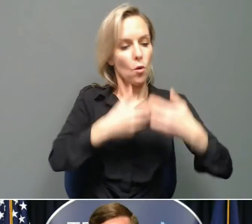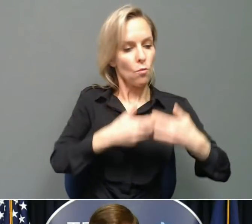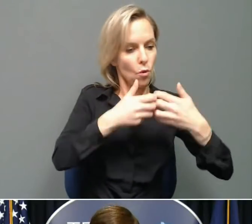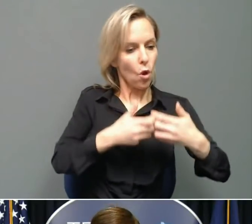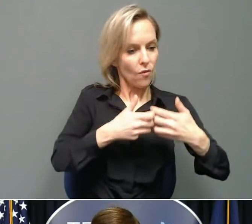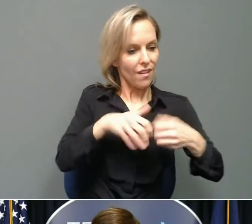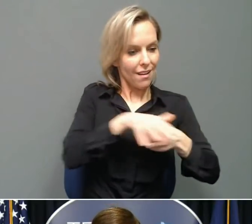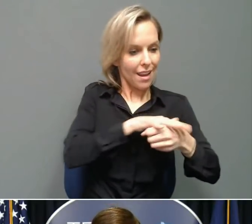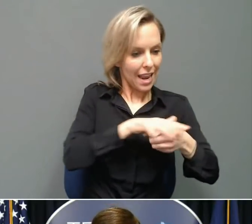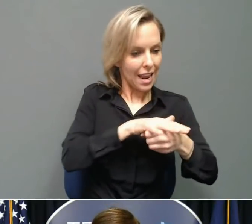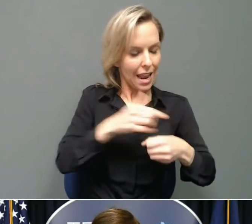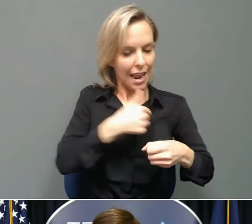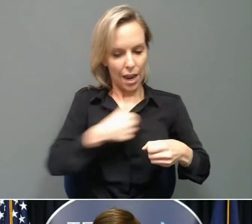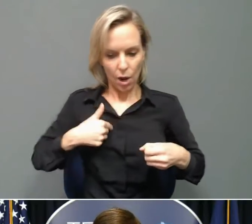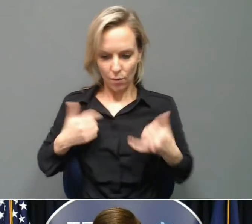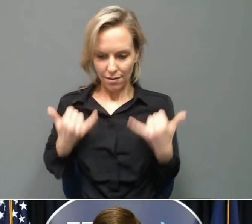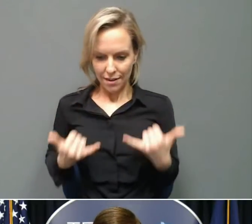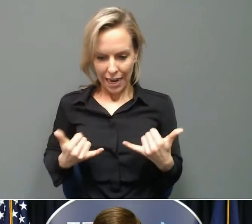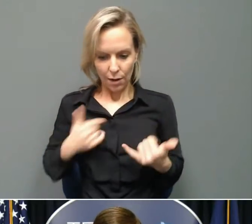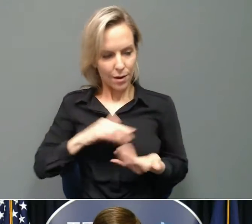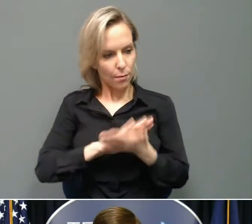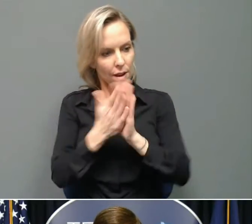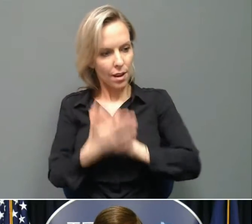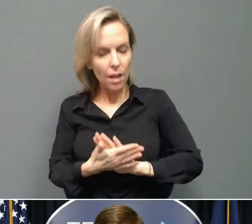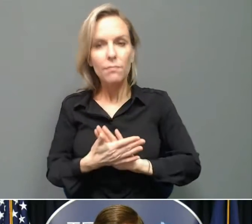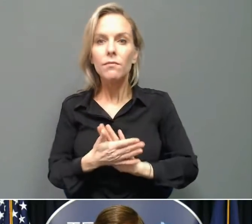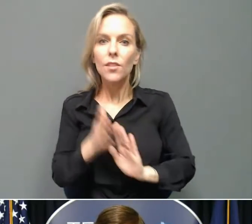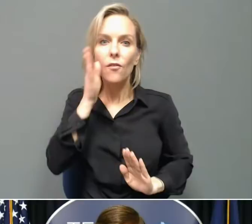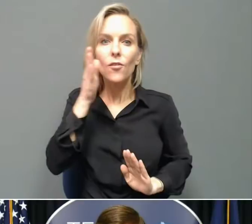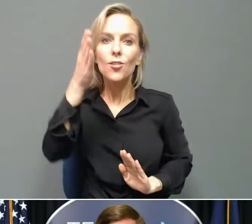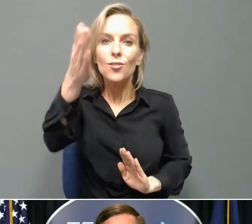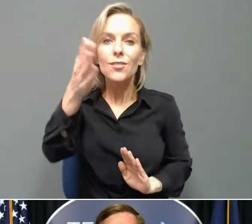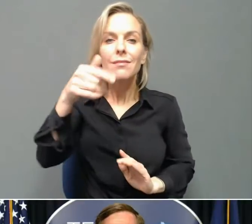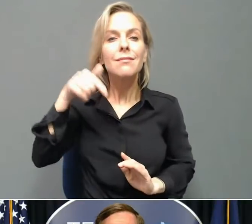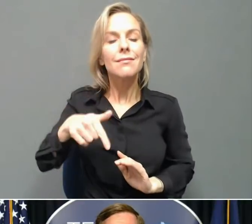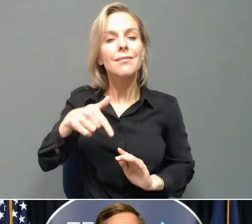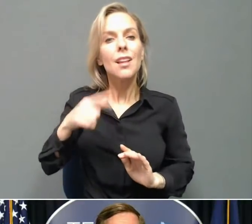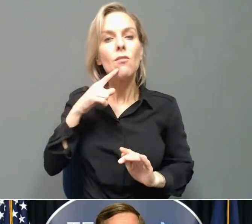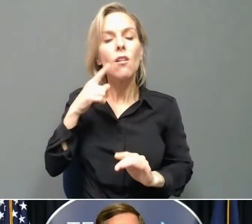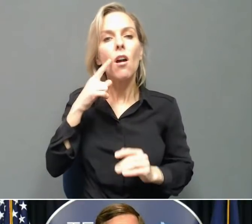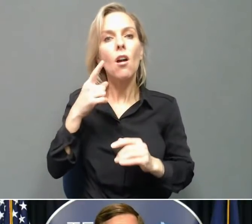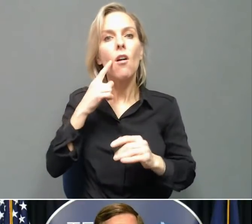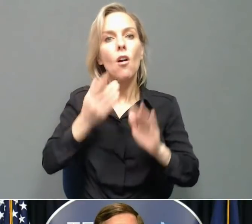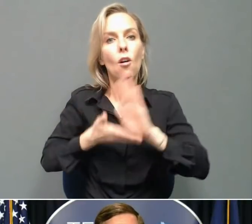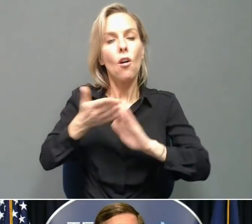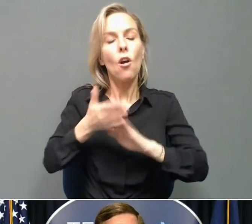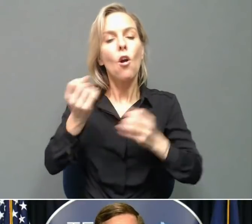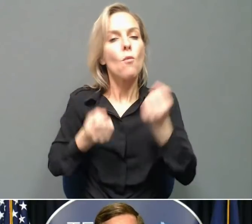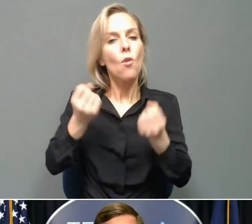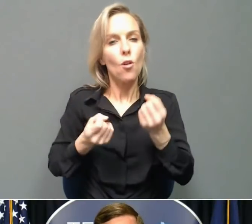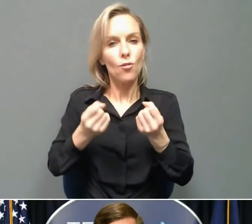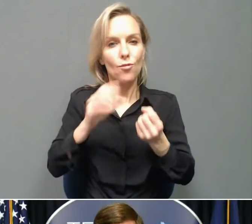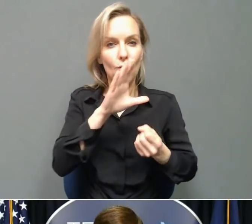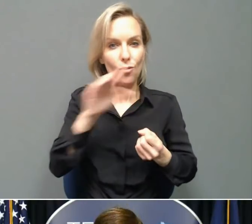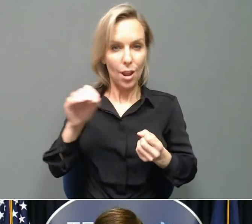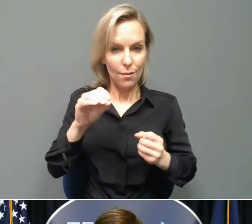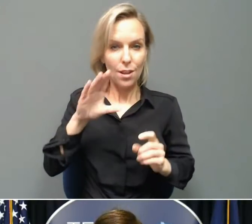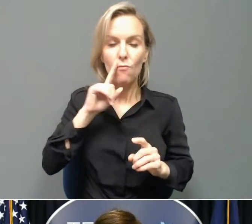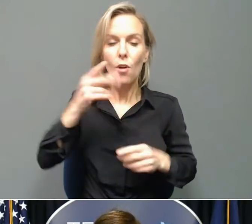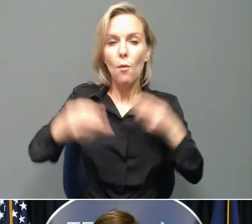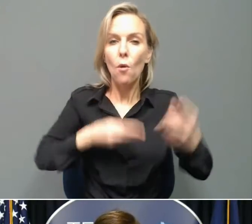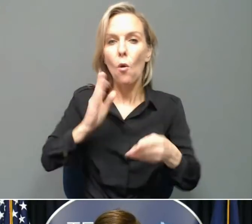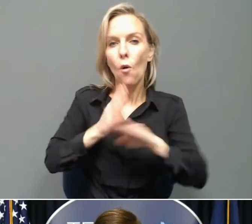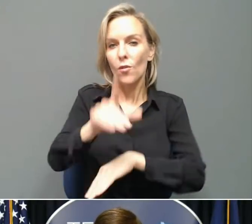be a part of its future. In total, automotive-related companies employ over 100,000 individuals in